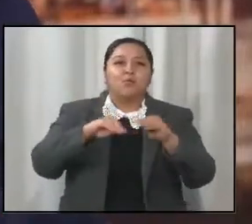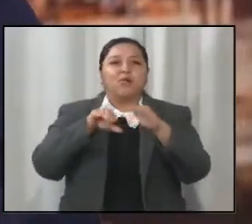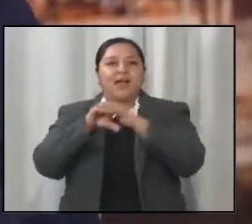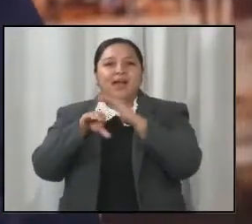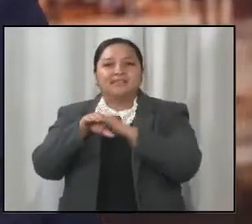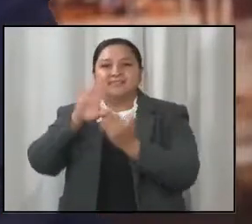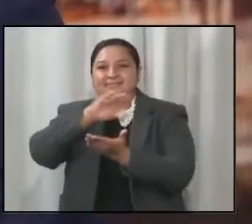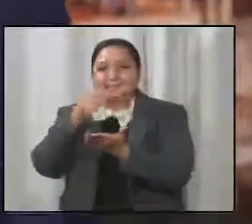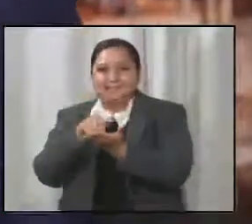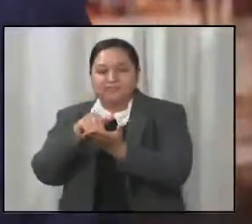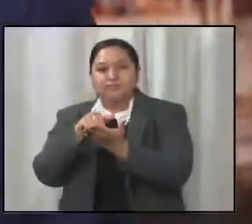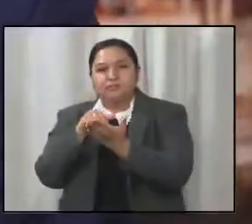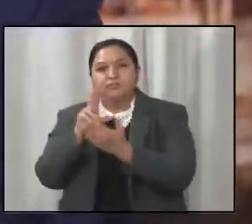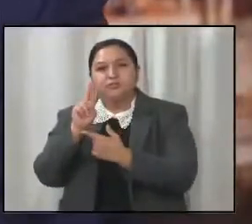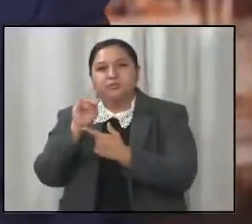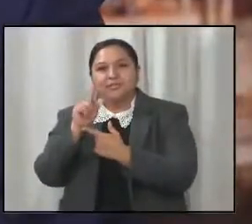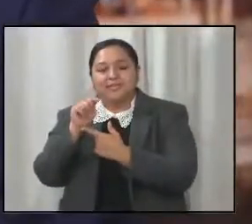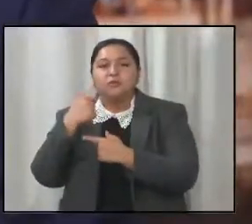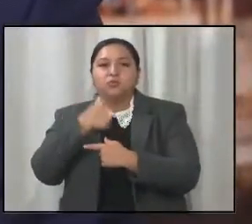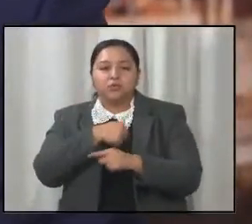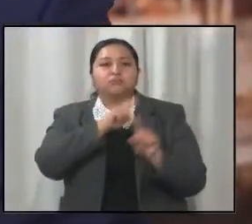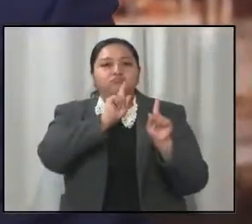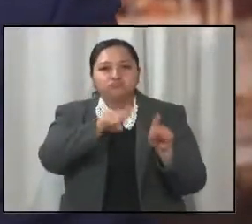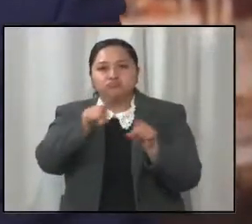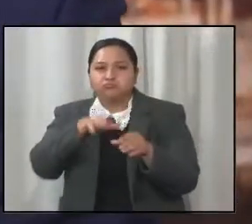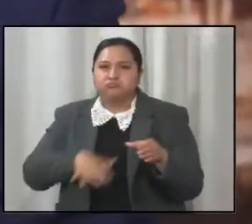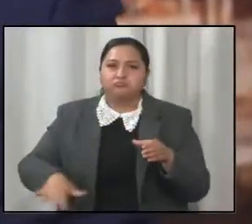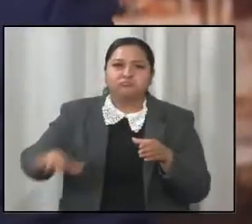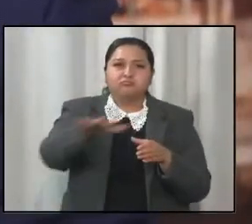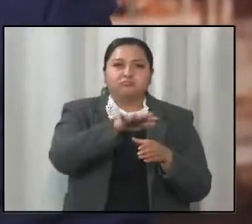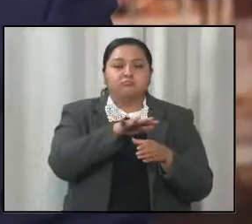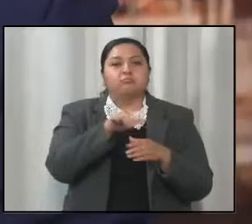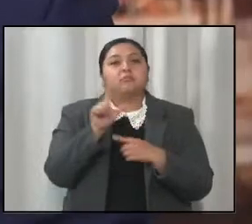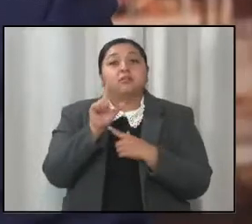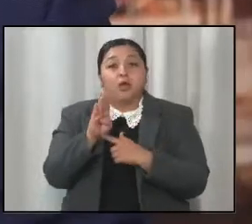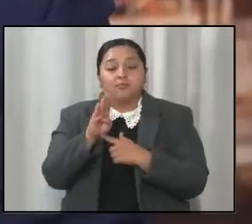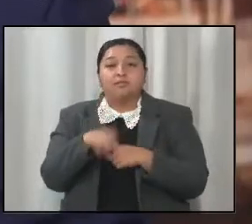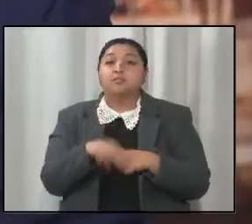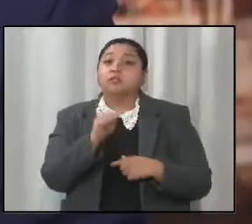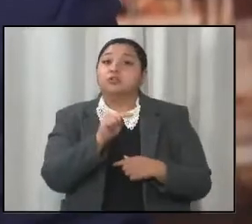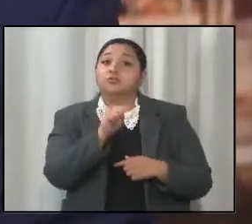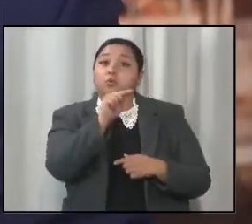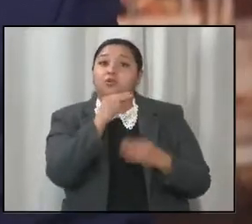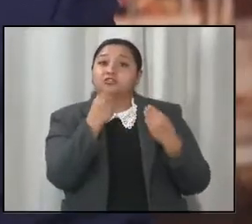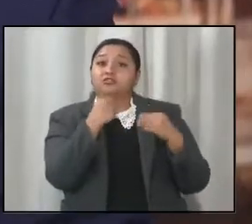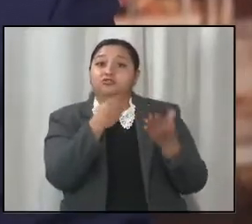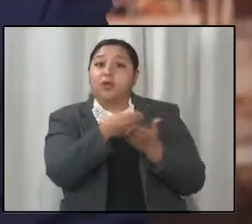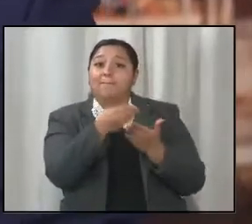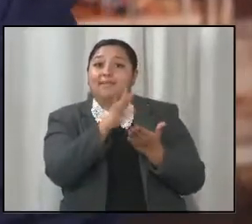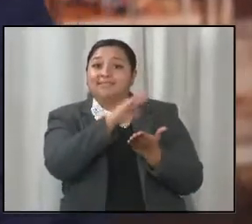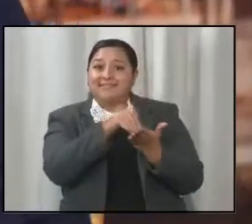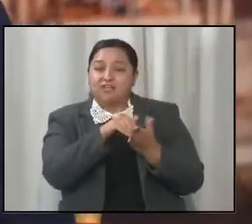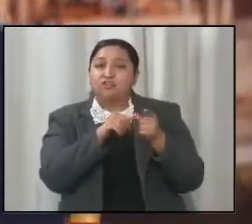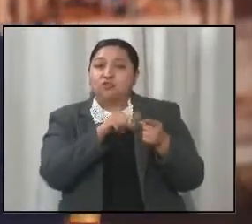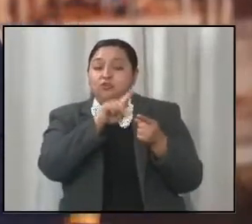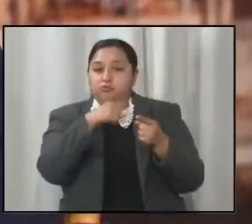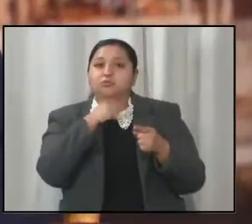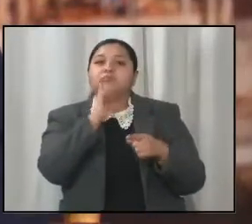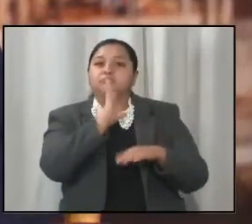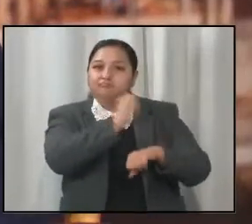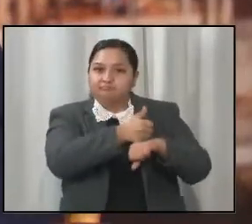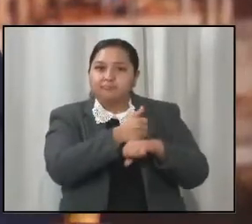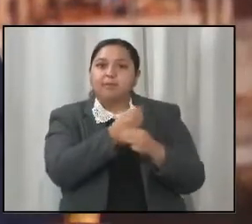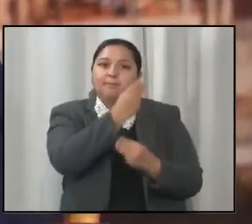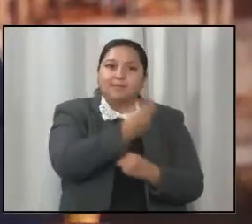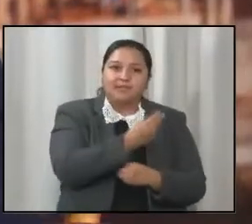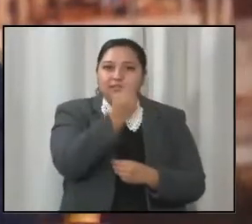going citywide, and the locations are as follows. The North Altos Shopping Center will take place on Mondays and Thursdays. Houghton Park